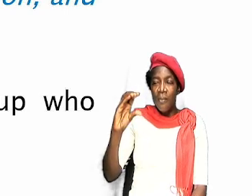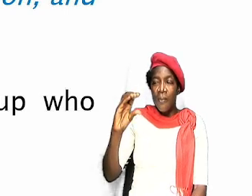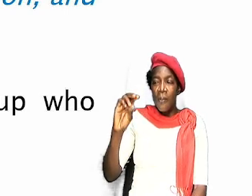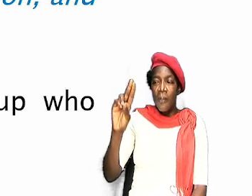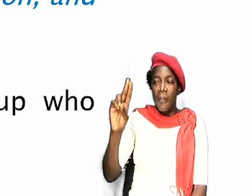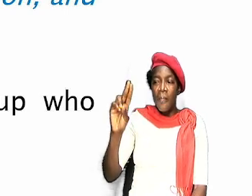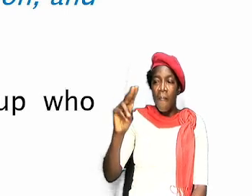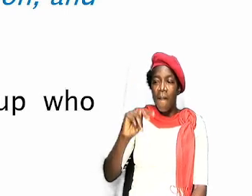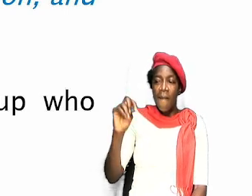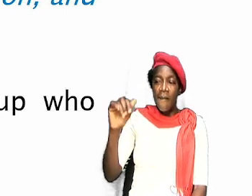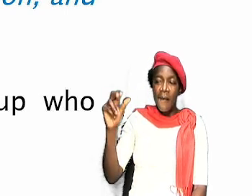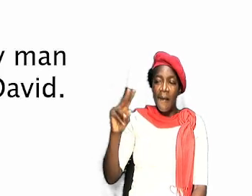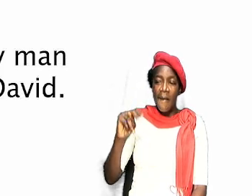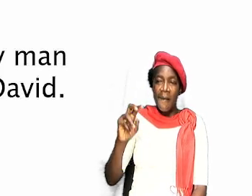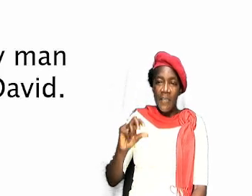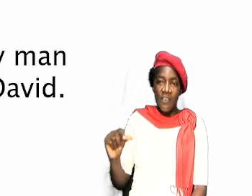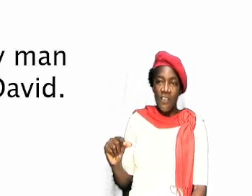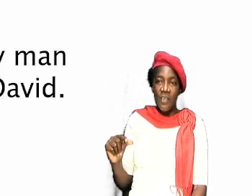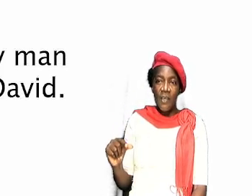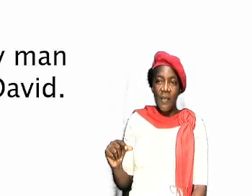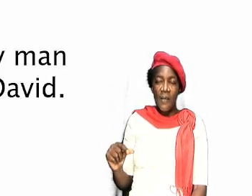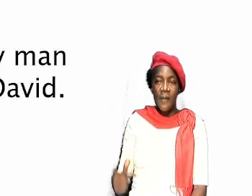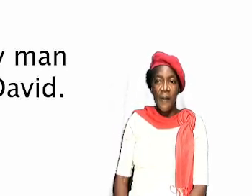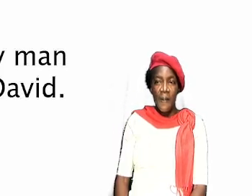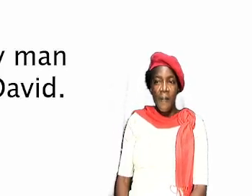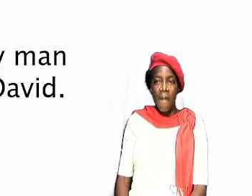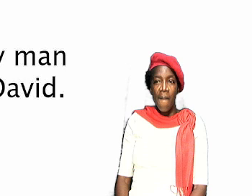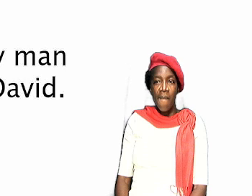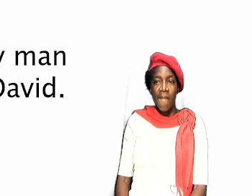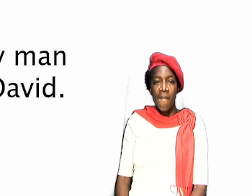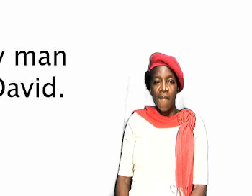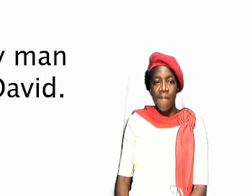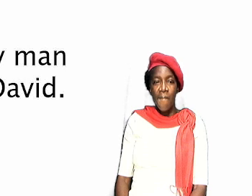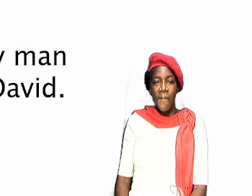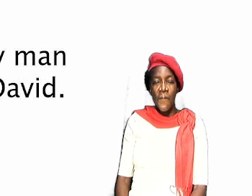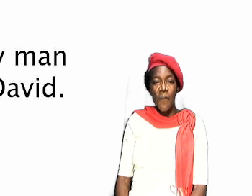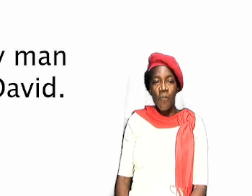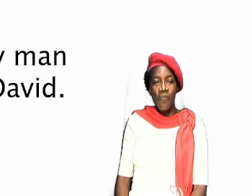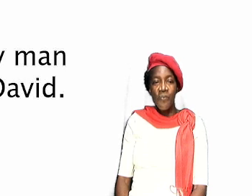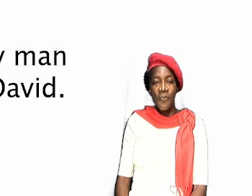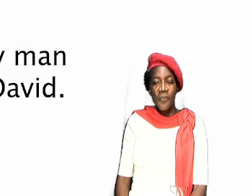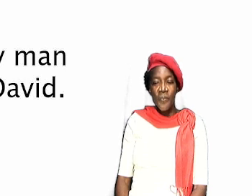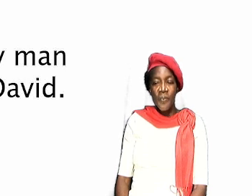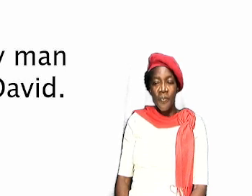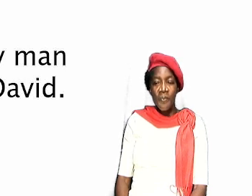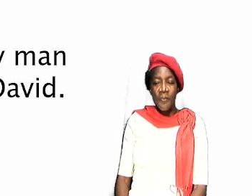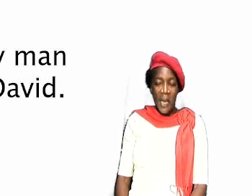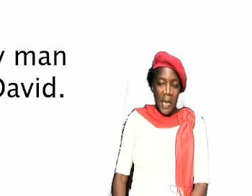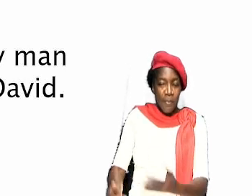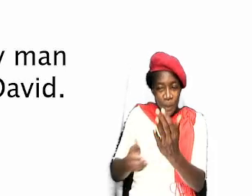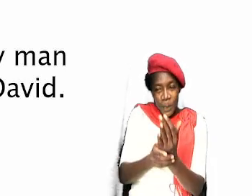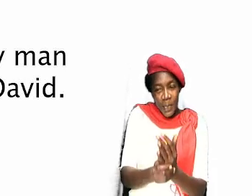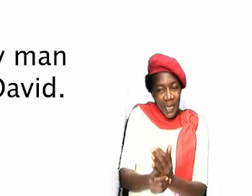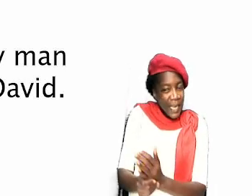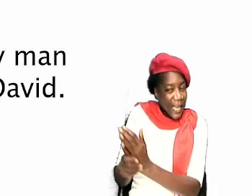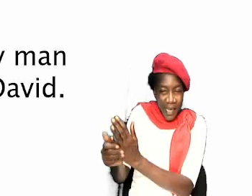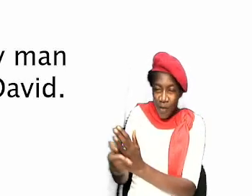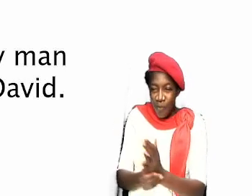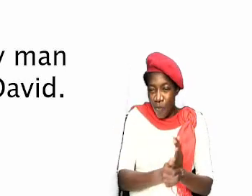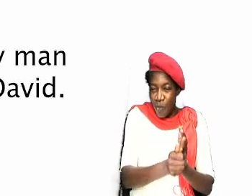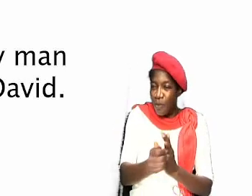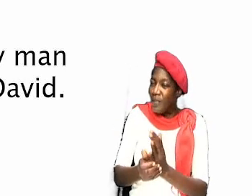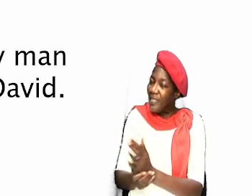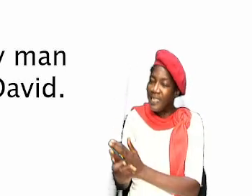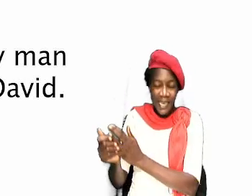He was cunning in playing music. It just really means that David was skillful in playing the music. You know, he